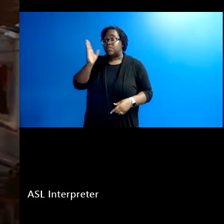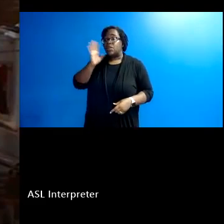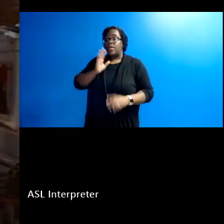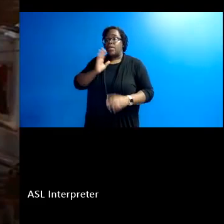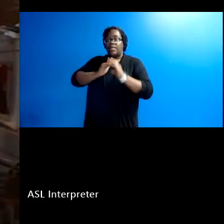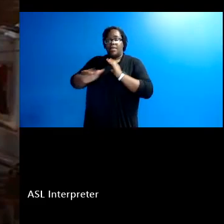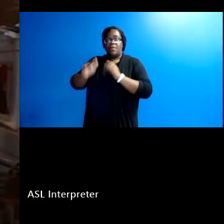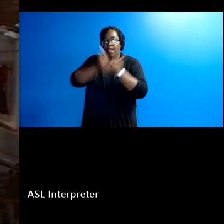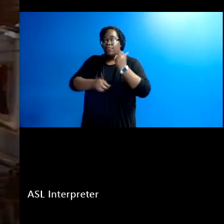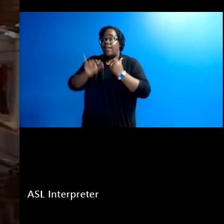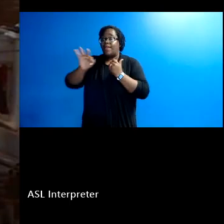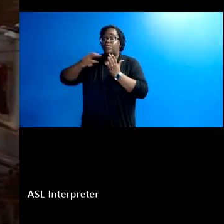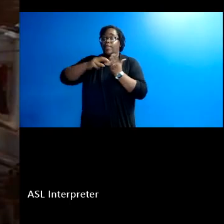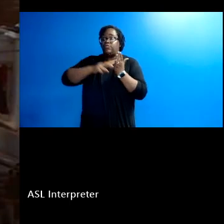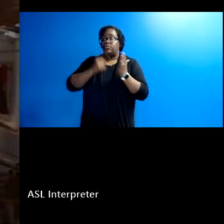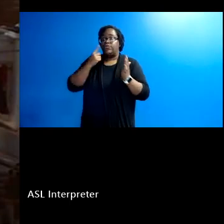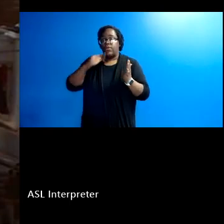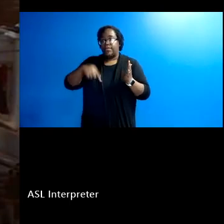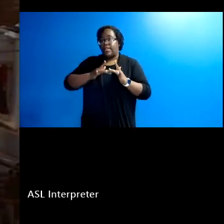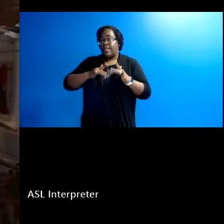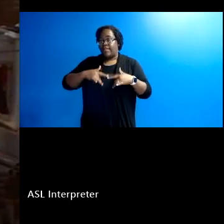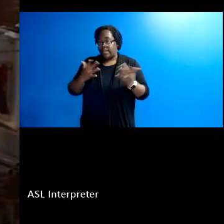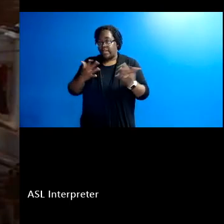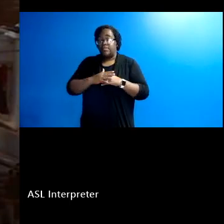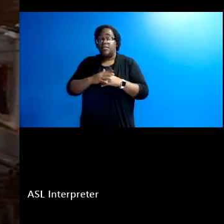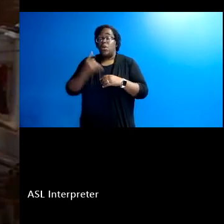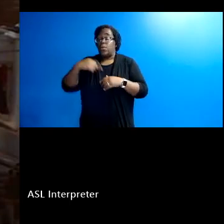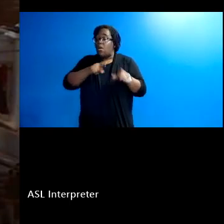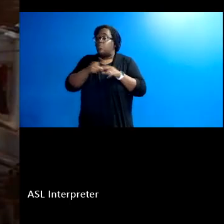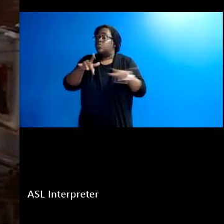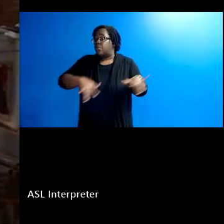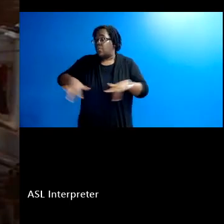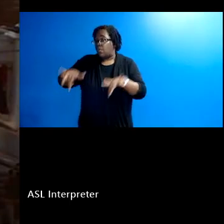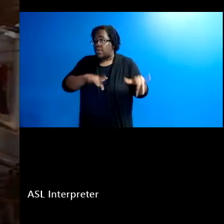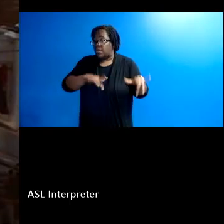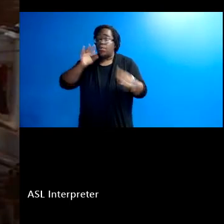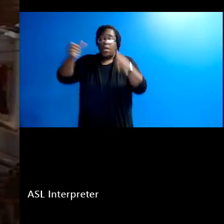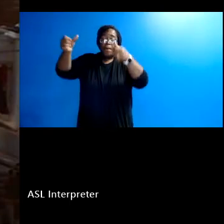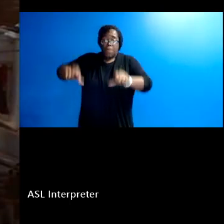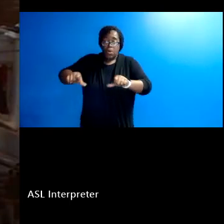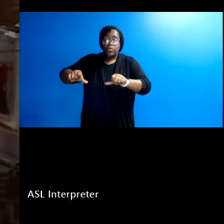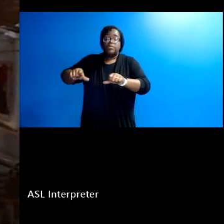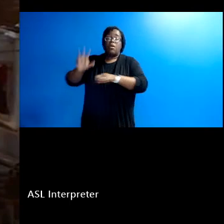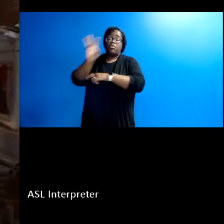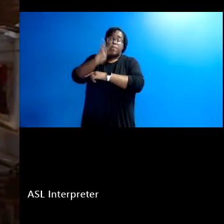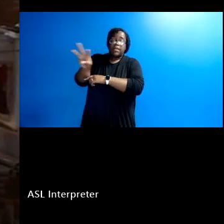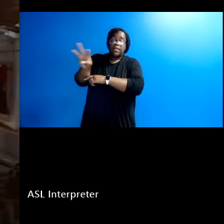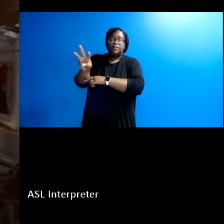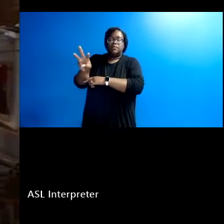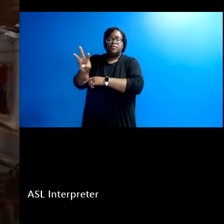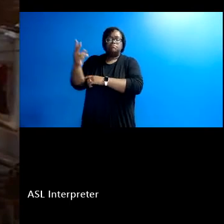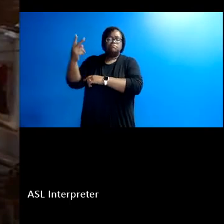that registered for the event. This meeting has also been recorded, and we will post the recording on our website in a few days,